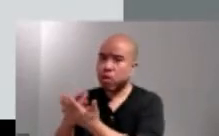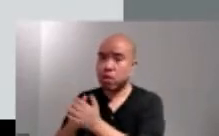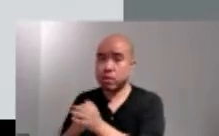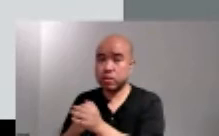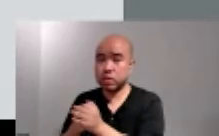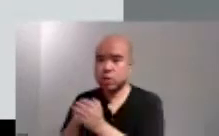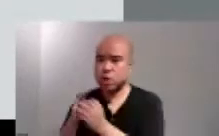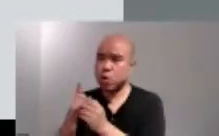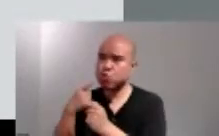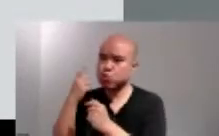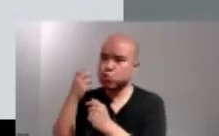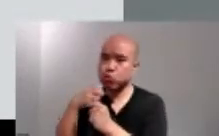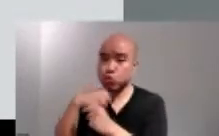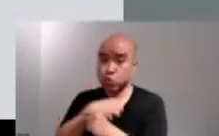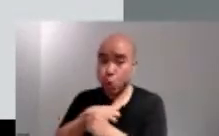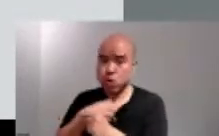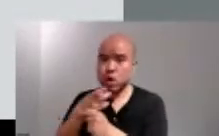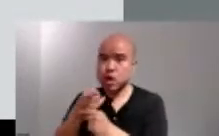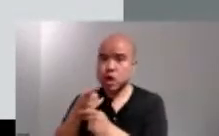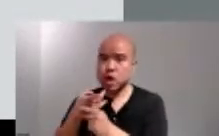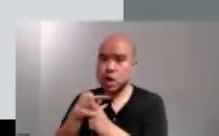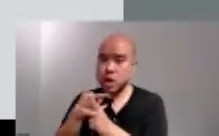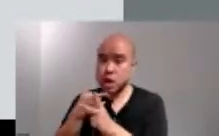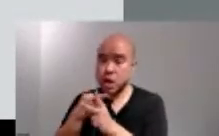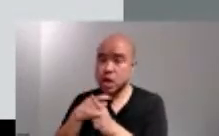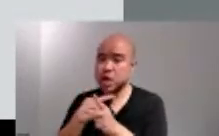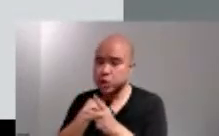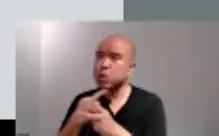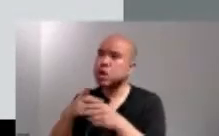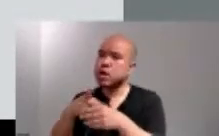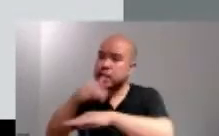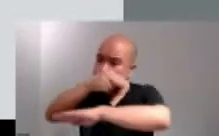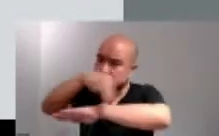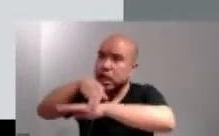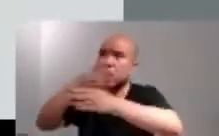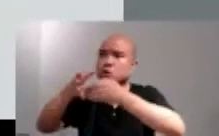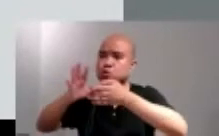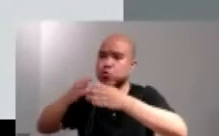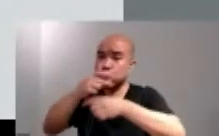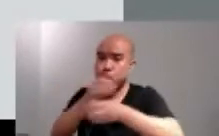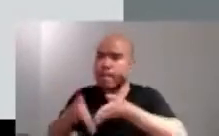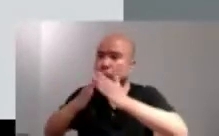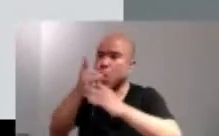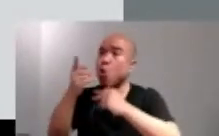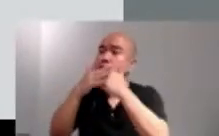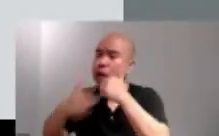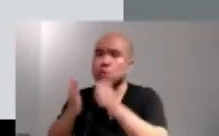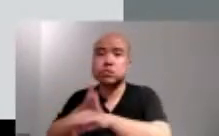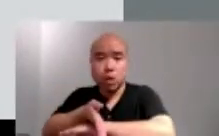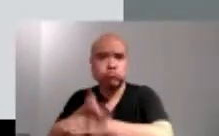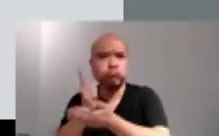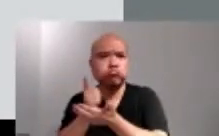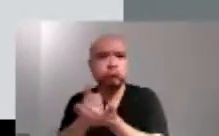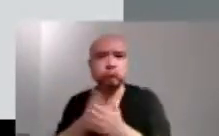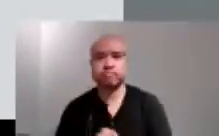a business model that pursues a social impact from the bottom line that generates revenue. Here's